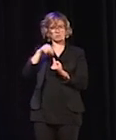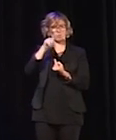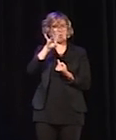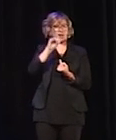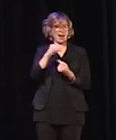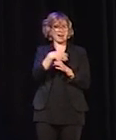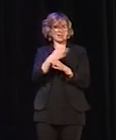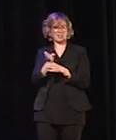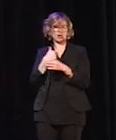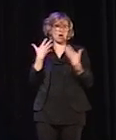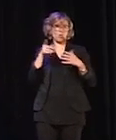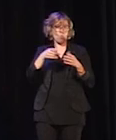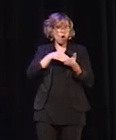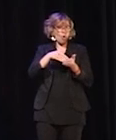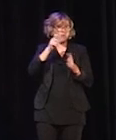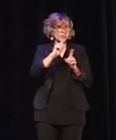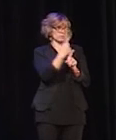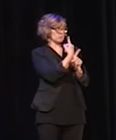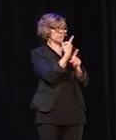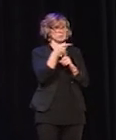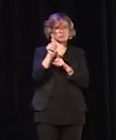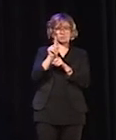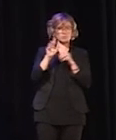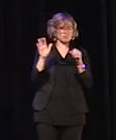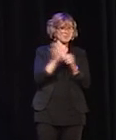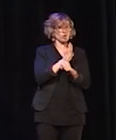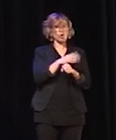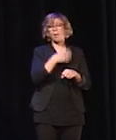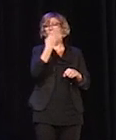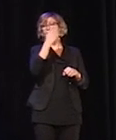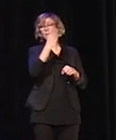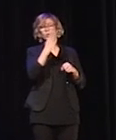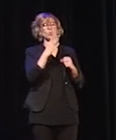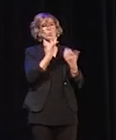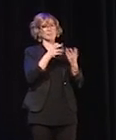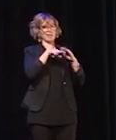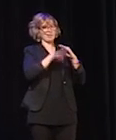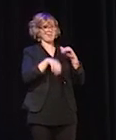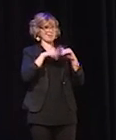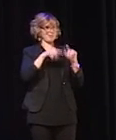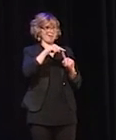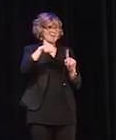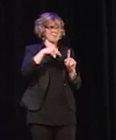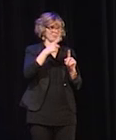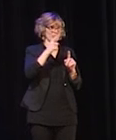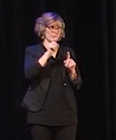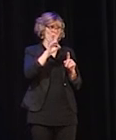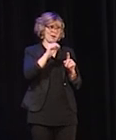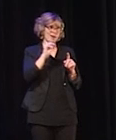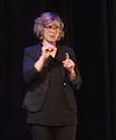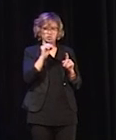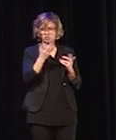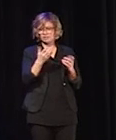do that too much. The blues are essentially just, you know, anything less than 180, just generally, you know, experiences